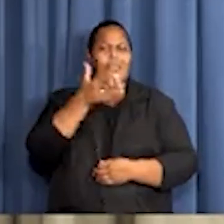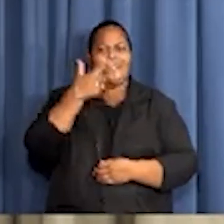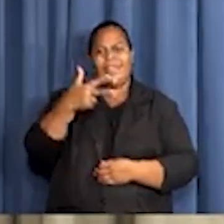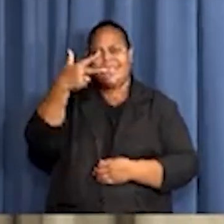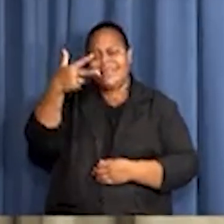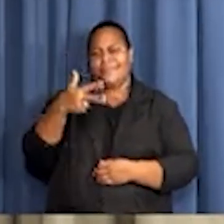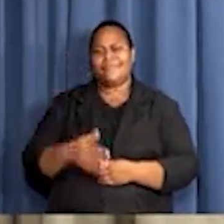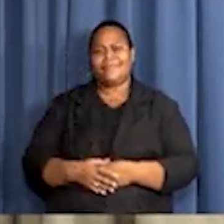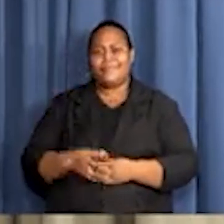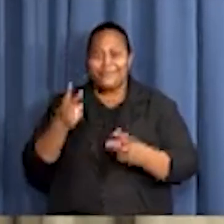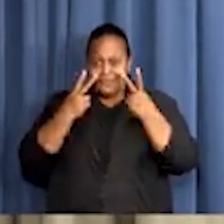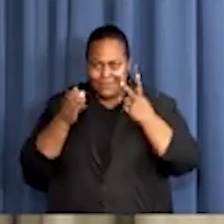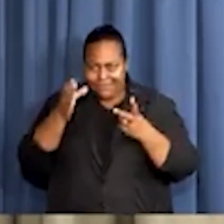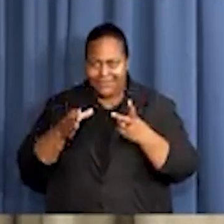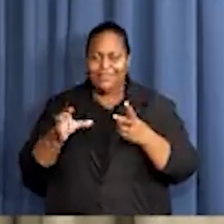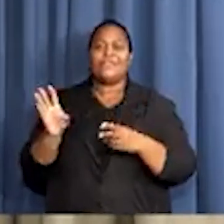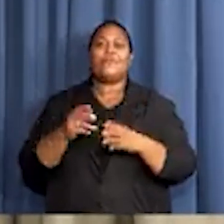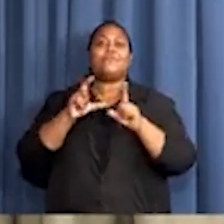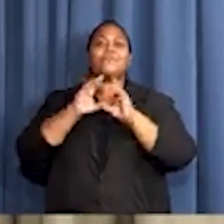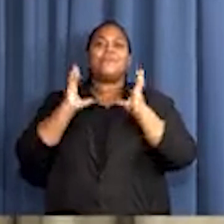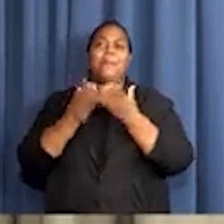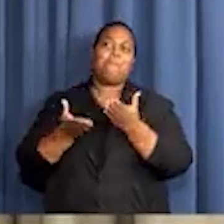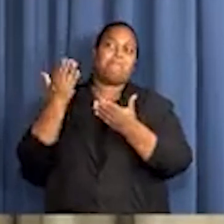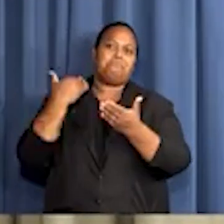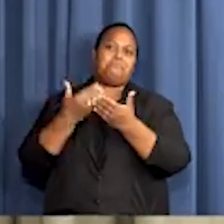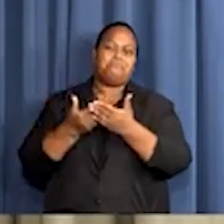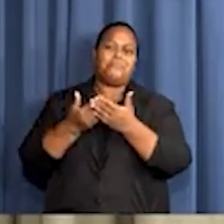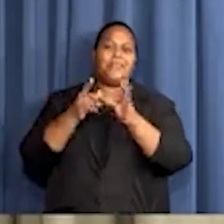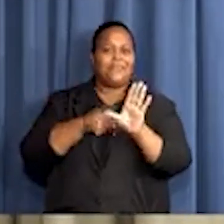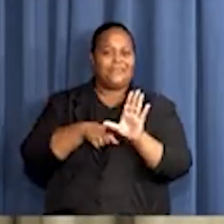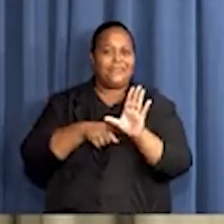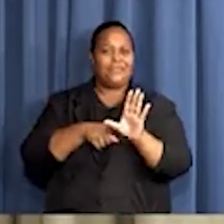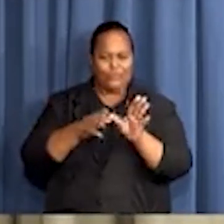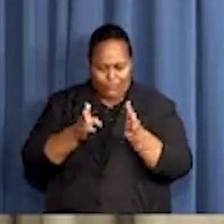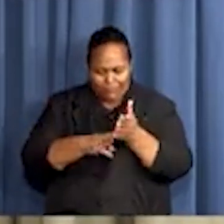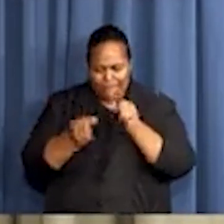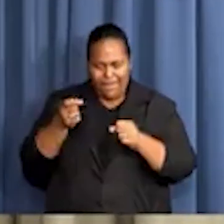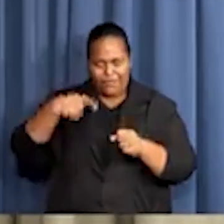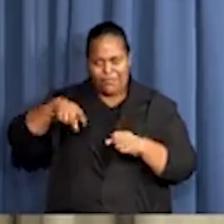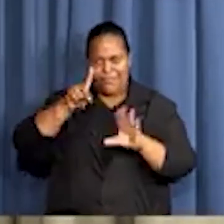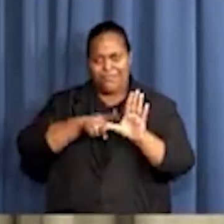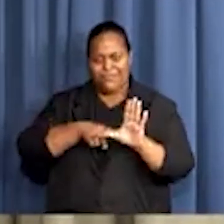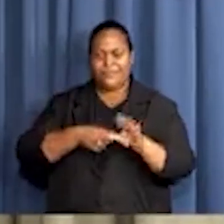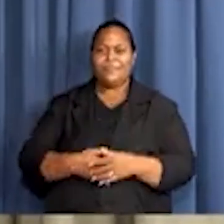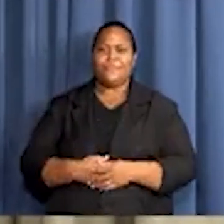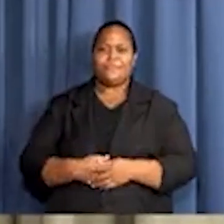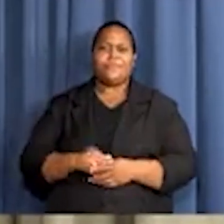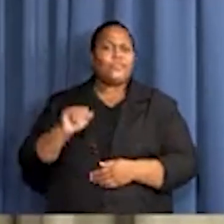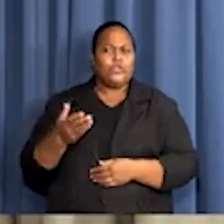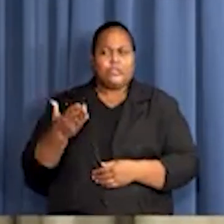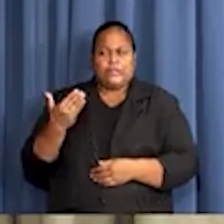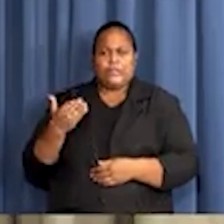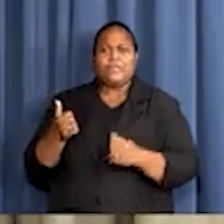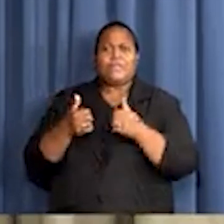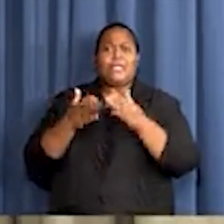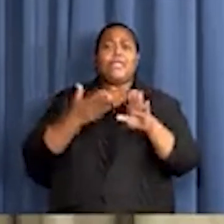304,688 visitors from December of last year to March of this year. It recently started